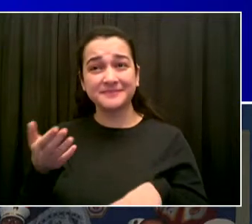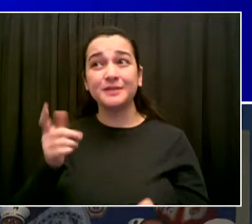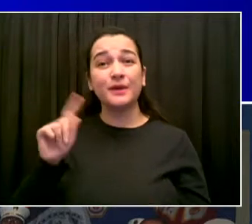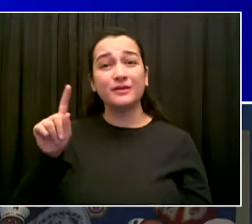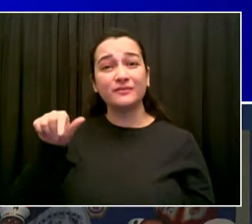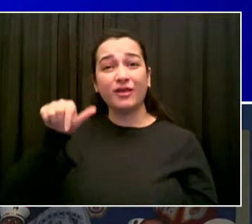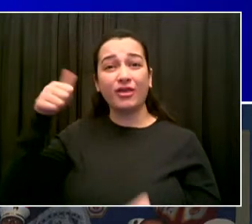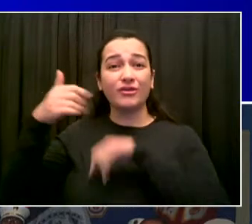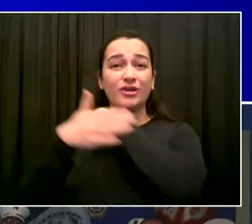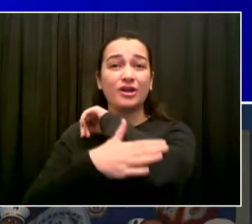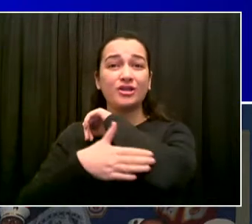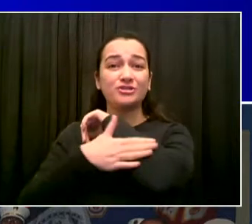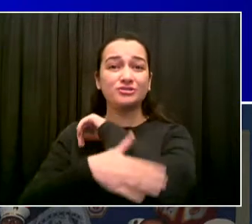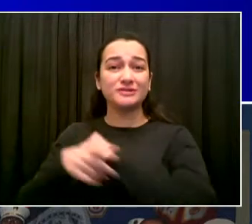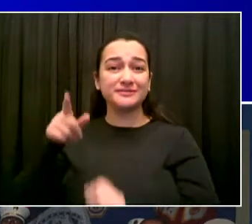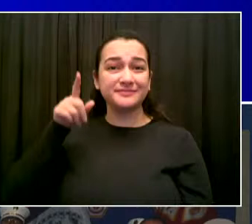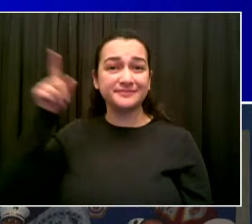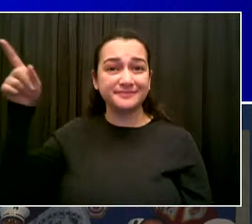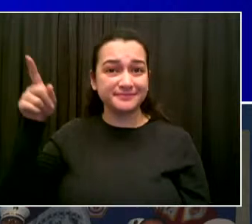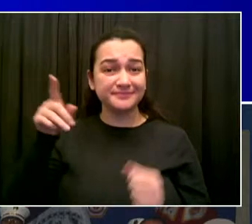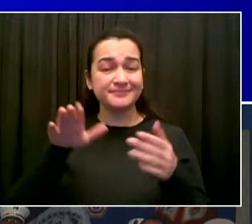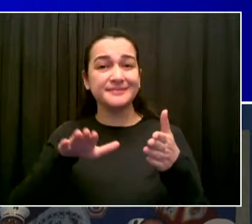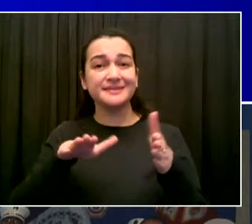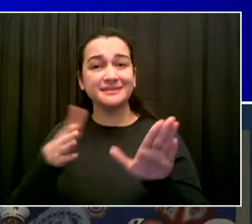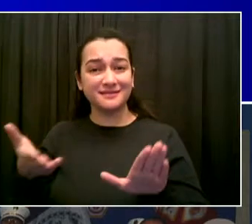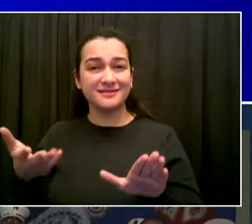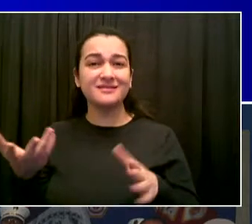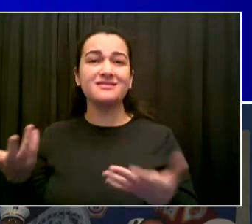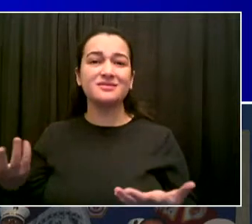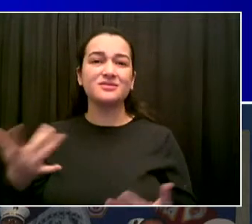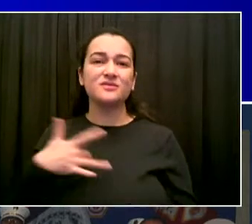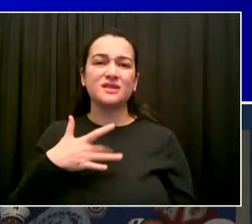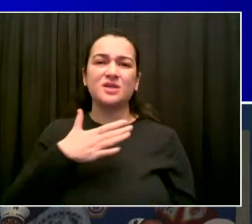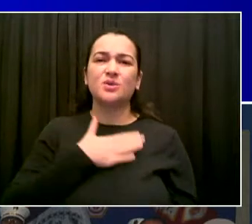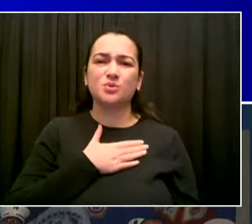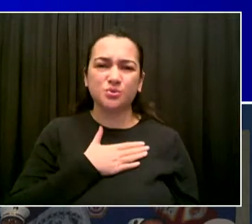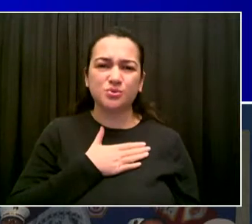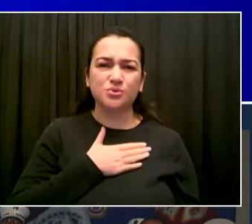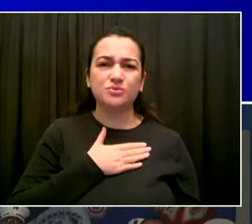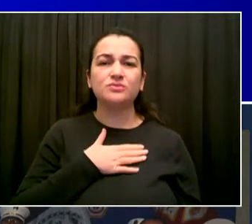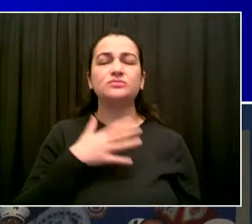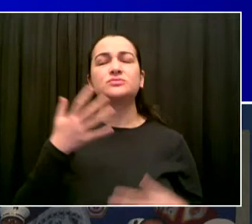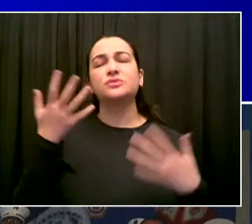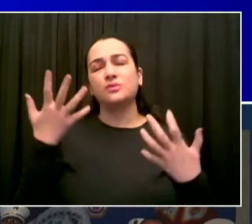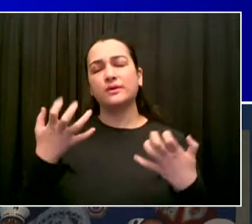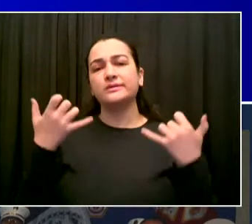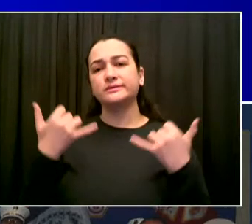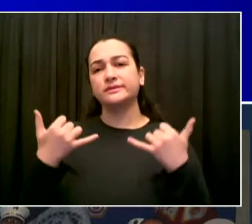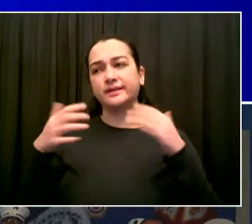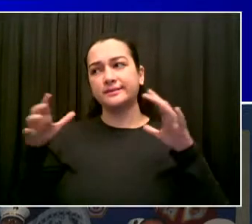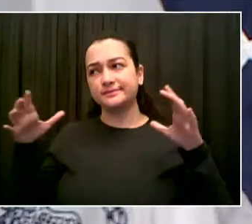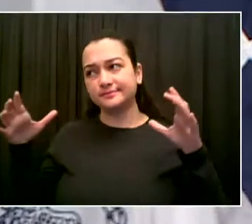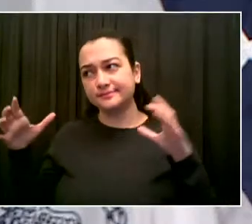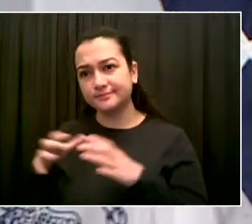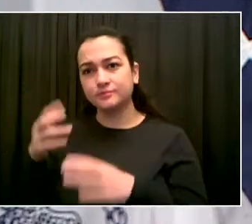his memory alive, and we'll be there to support his family, and may he rest in peace.